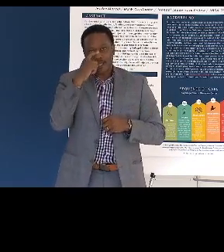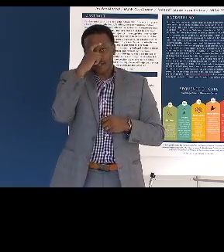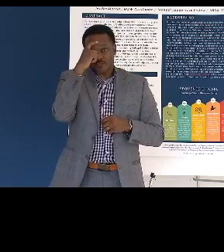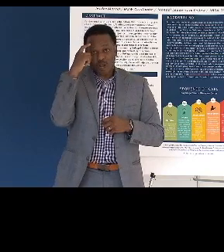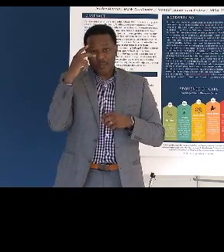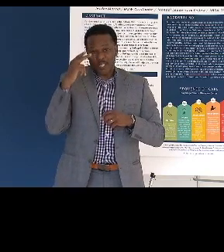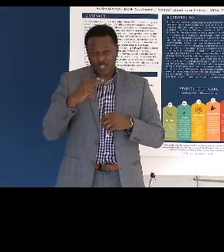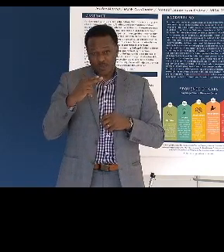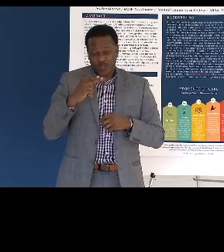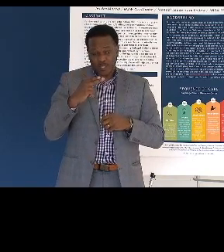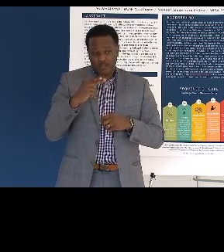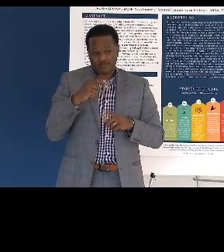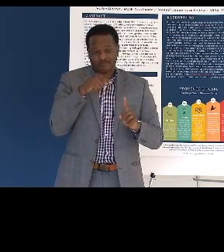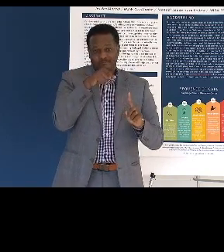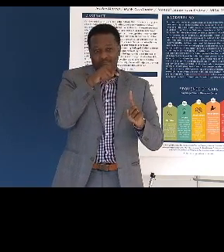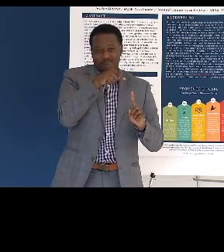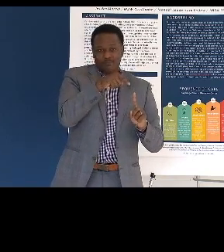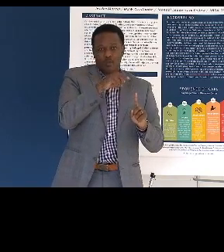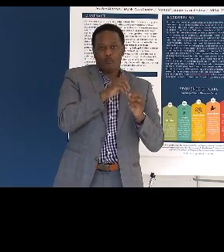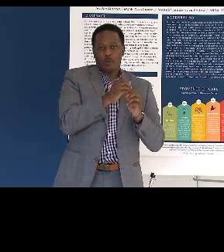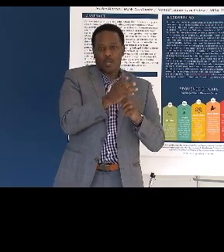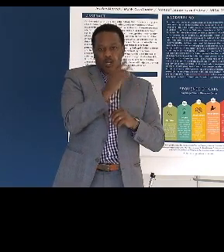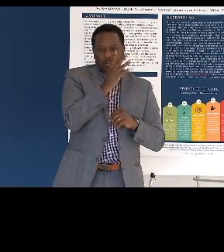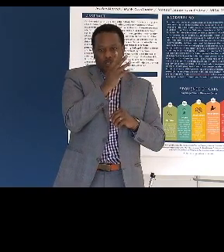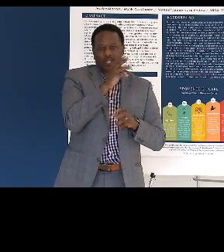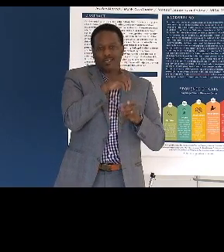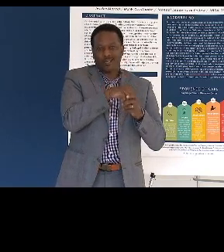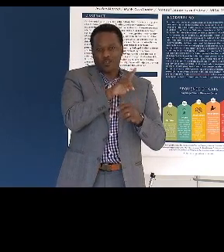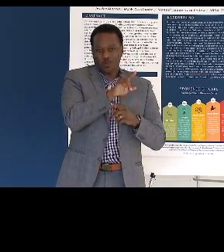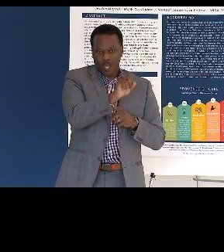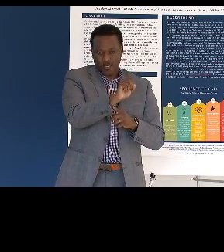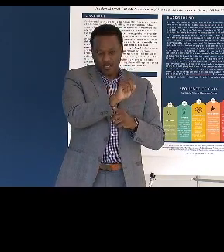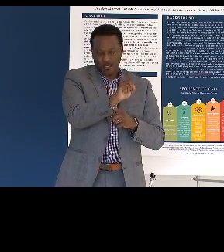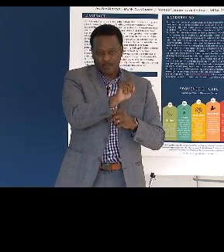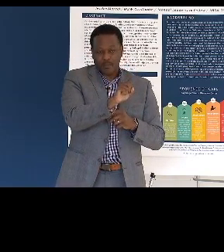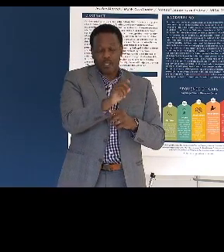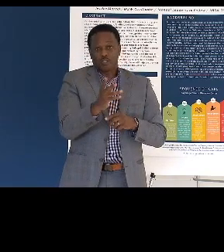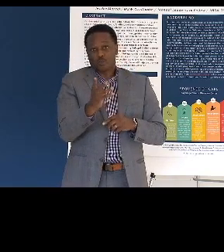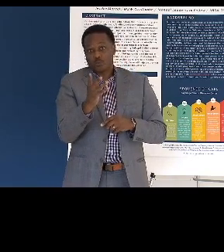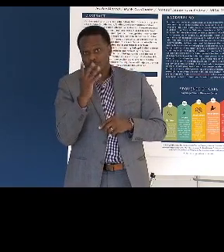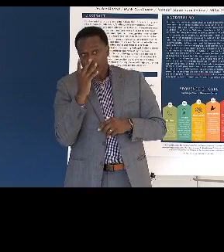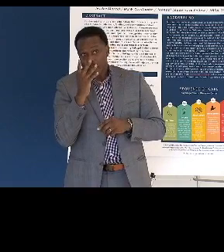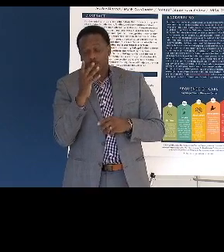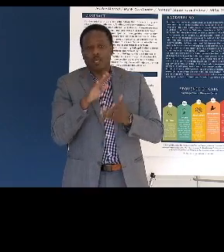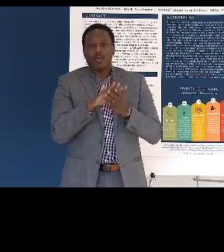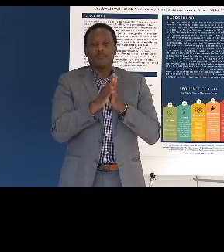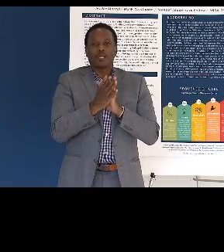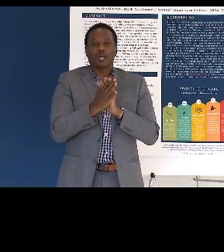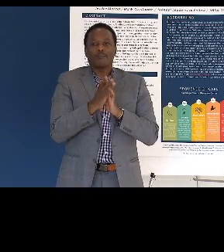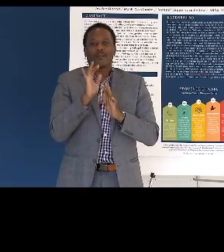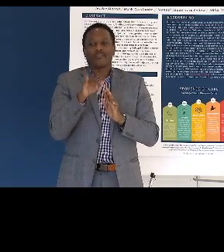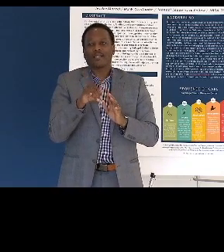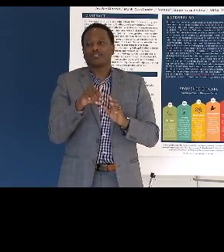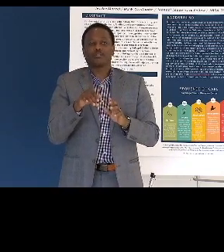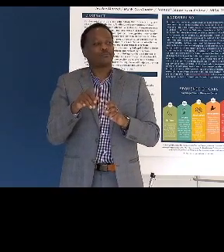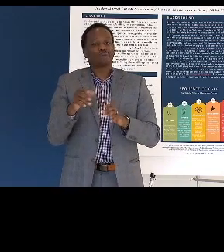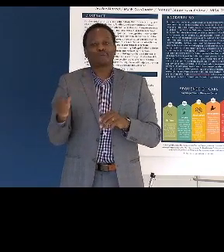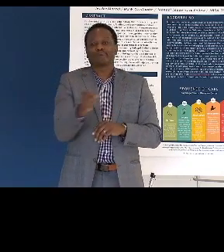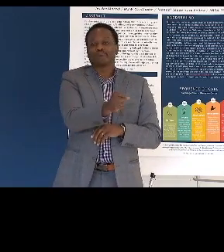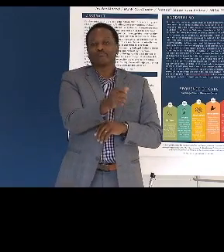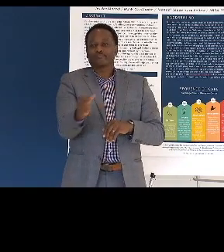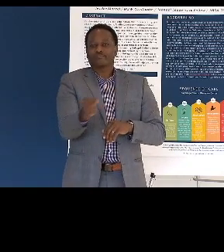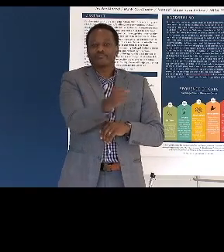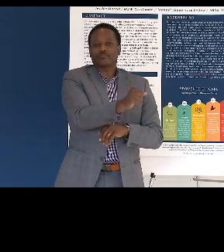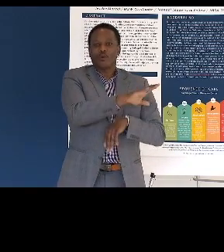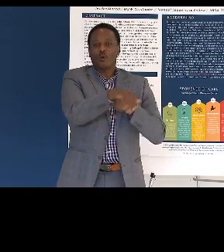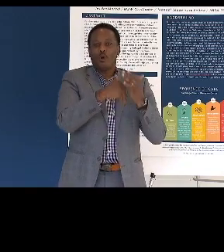folks who are incarcerated across the U.S. And as such, jails and prisons have become the de facto behavioral health treatment facilities